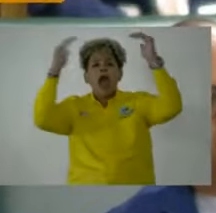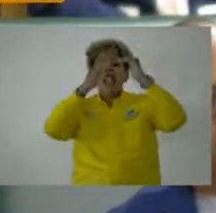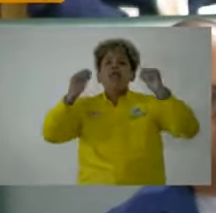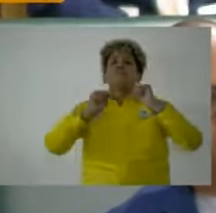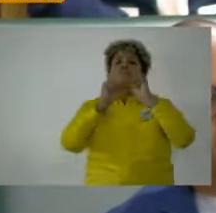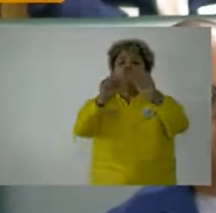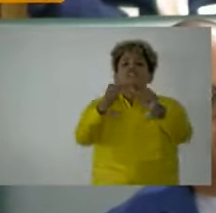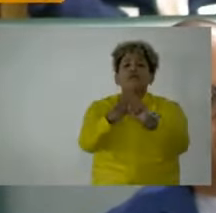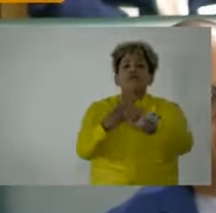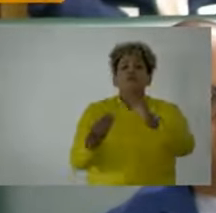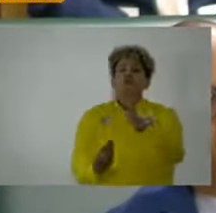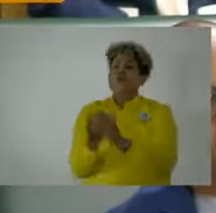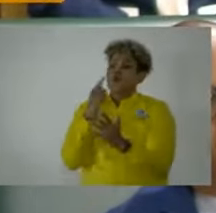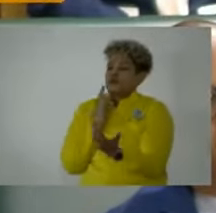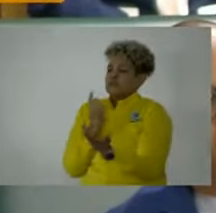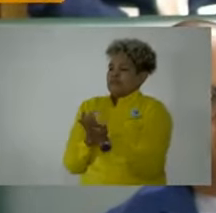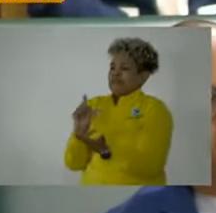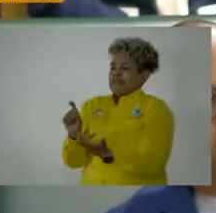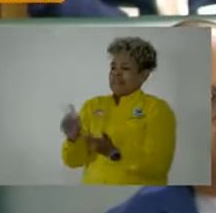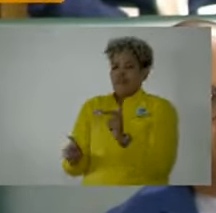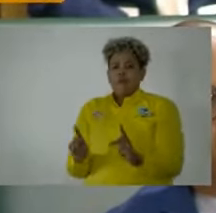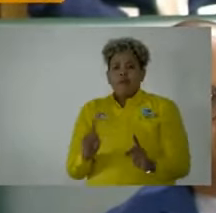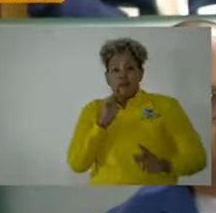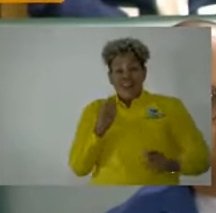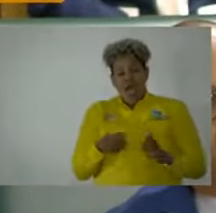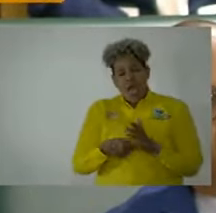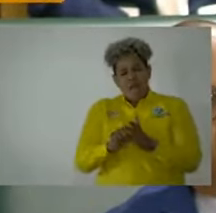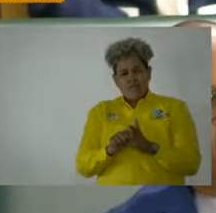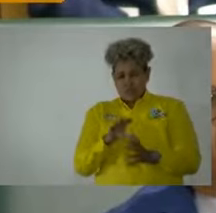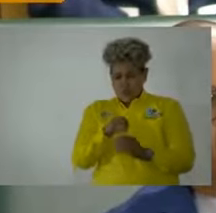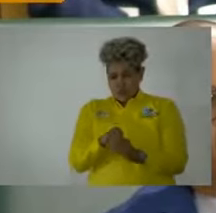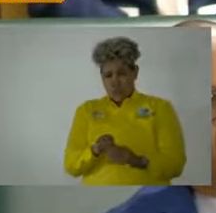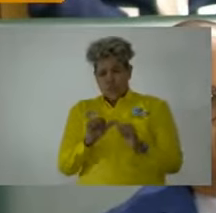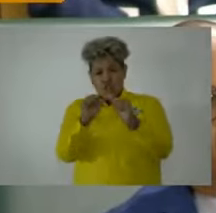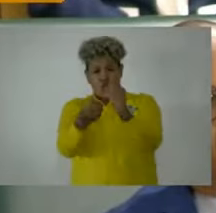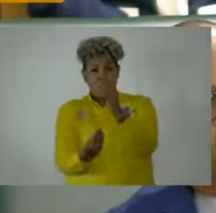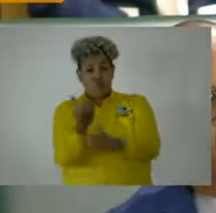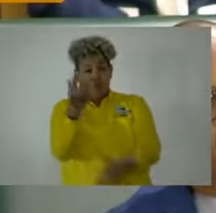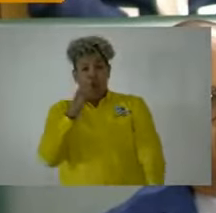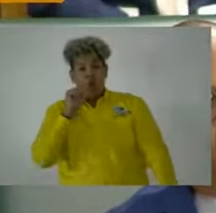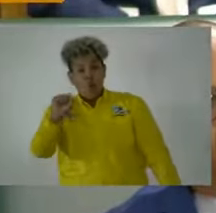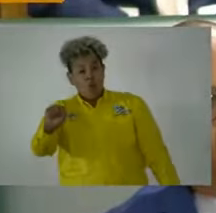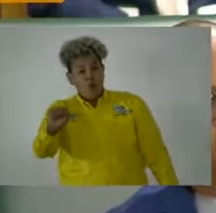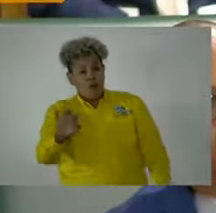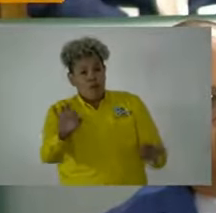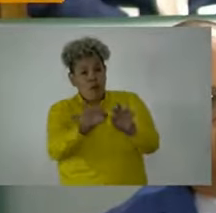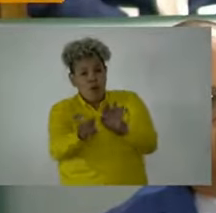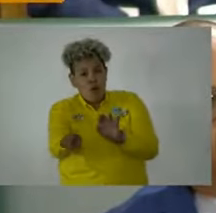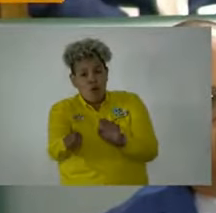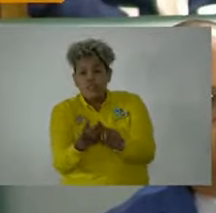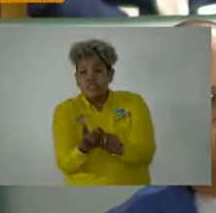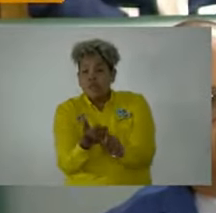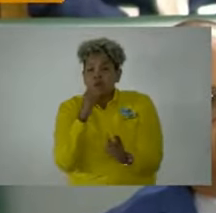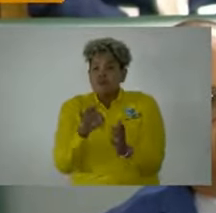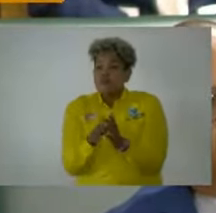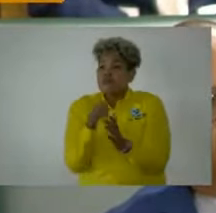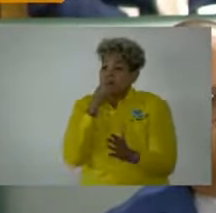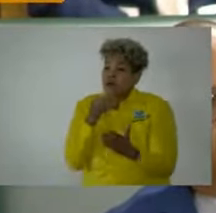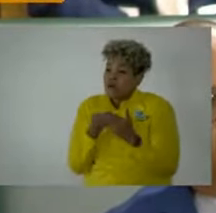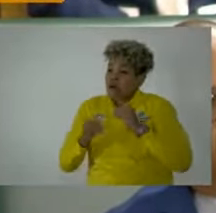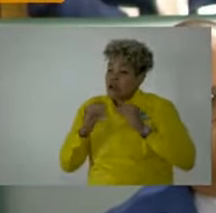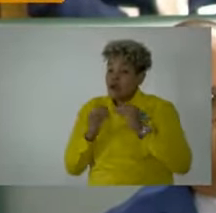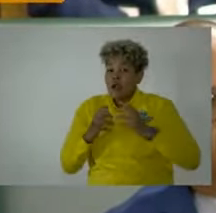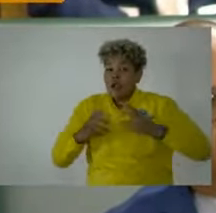The emphasis on inclusive and sustainable growth is important, The fruits of economic expansion must